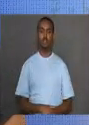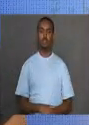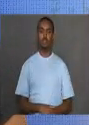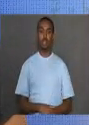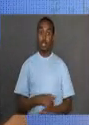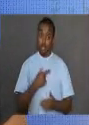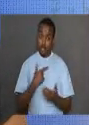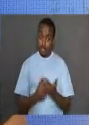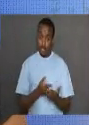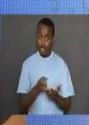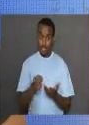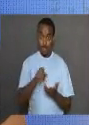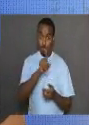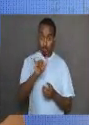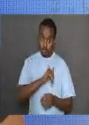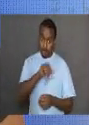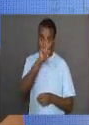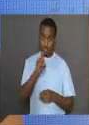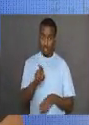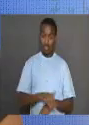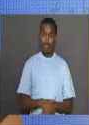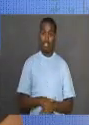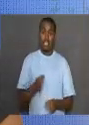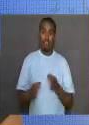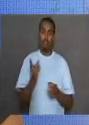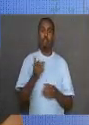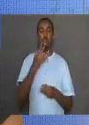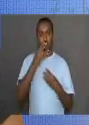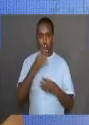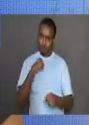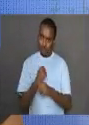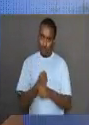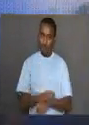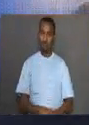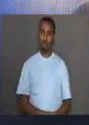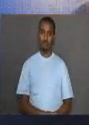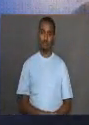Were these your answers? If so, good job.